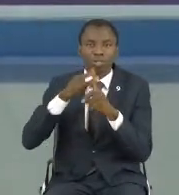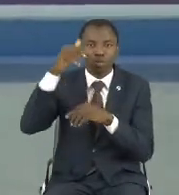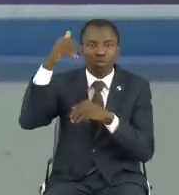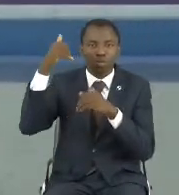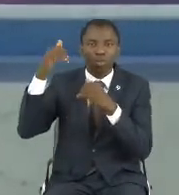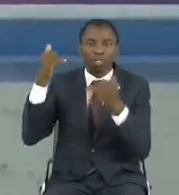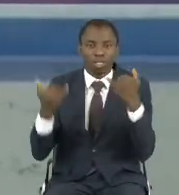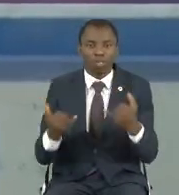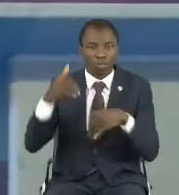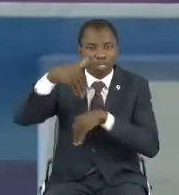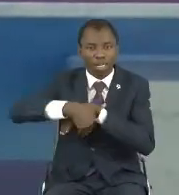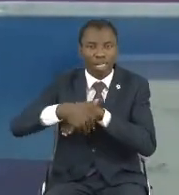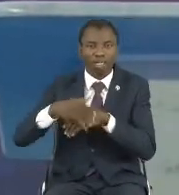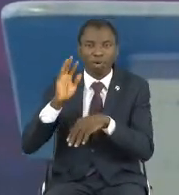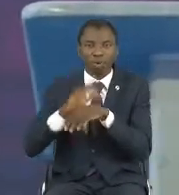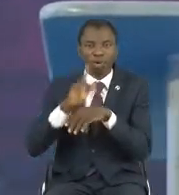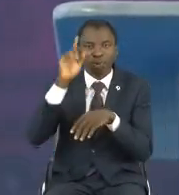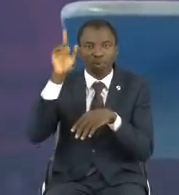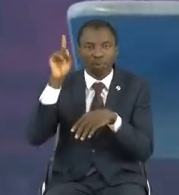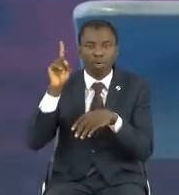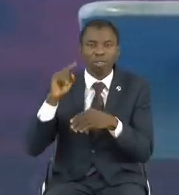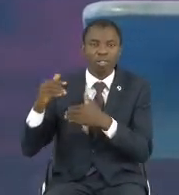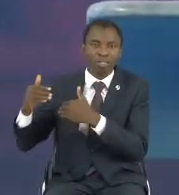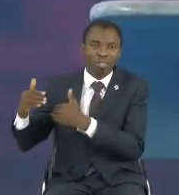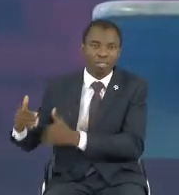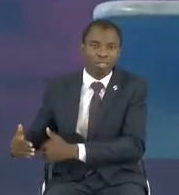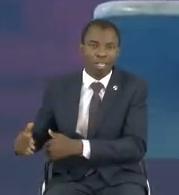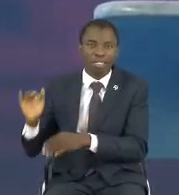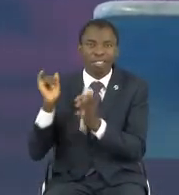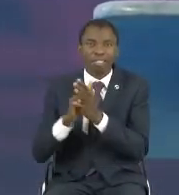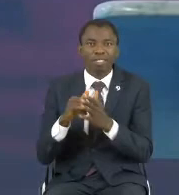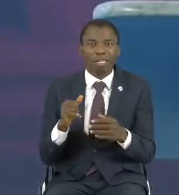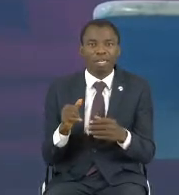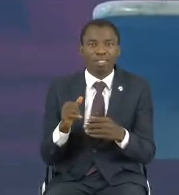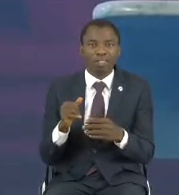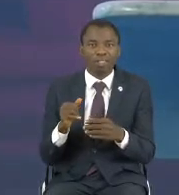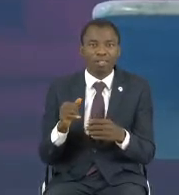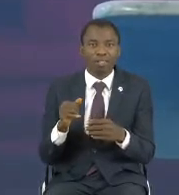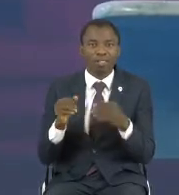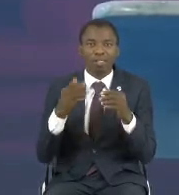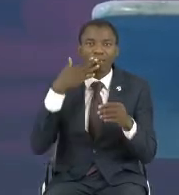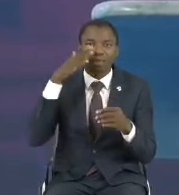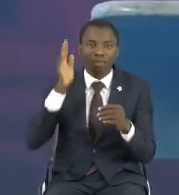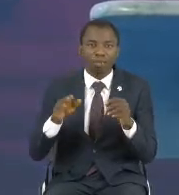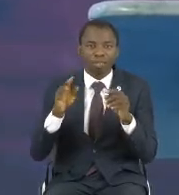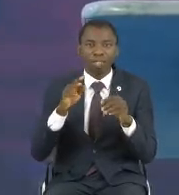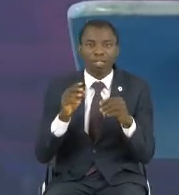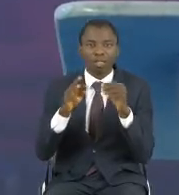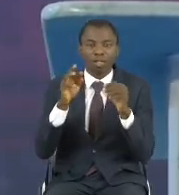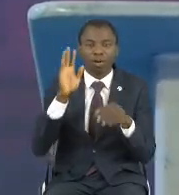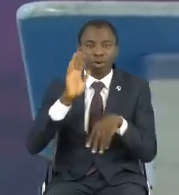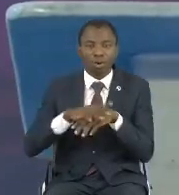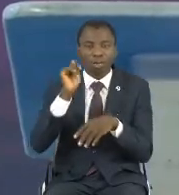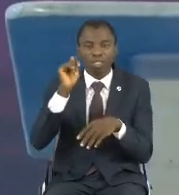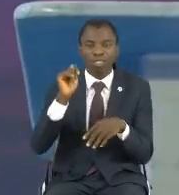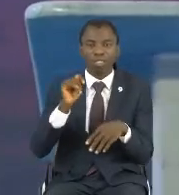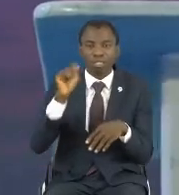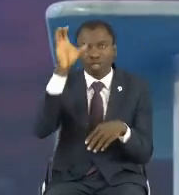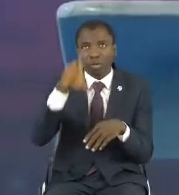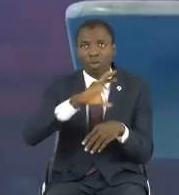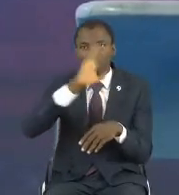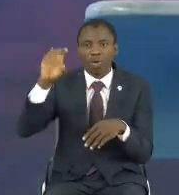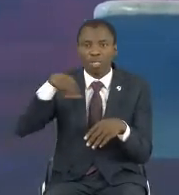side, that thief on the cross said, are you the Christ? If you are the Christ,